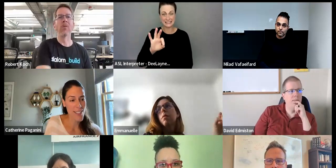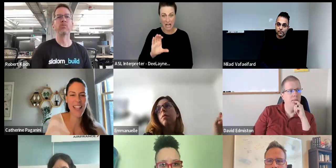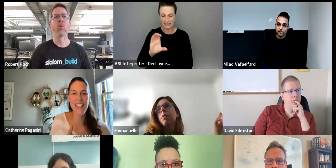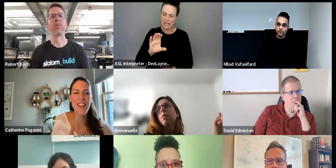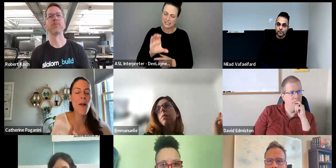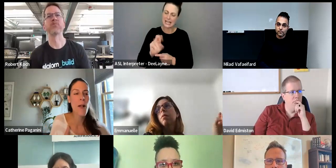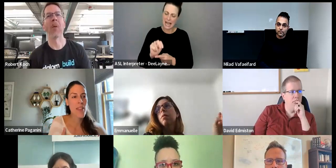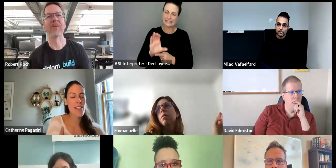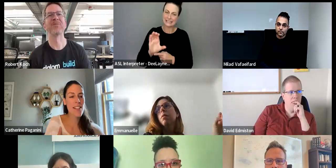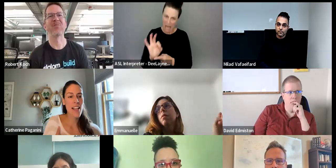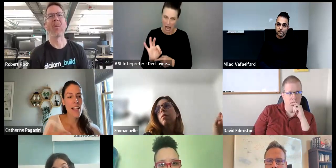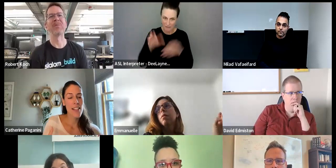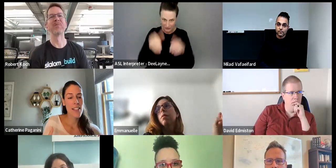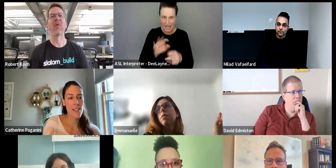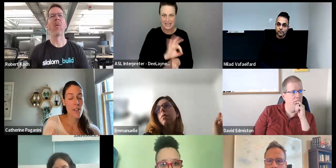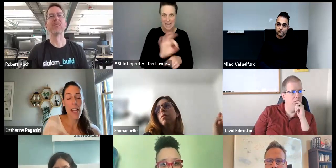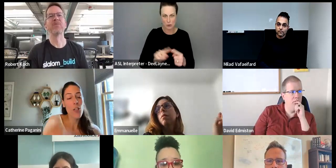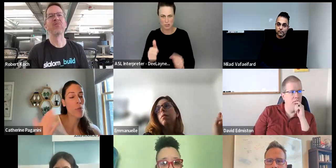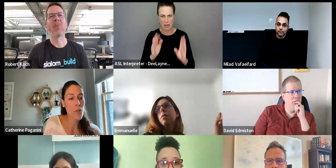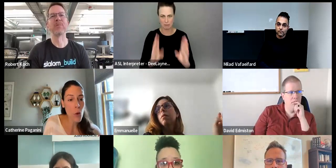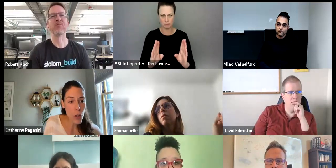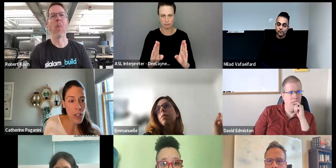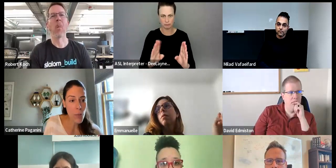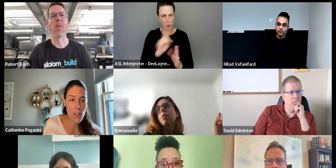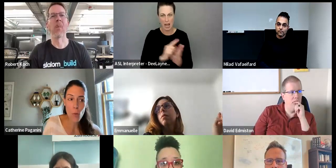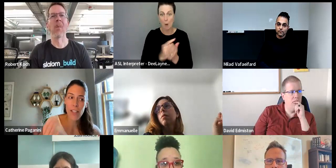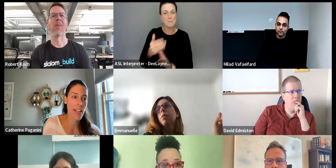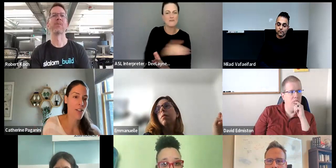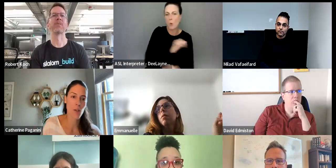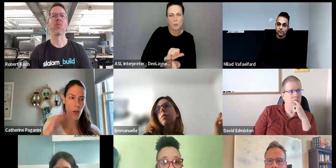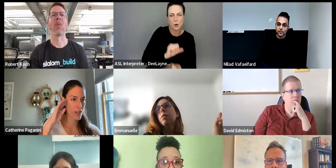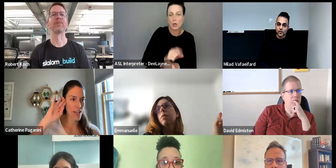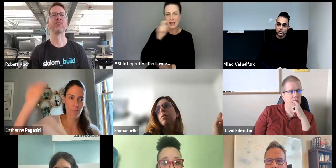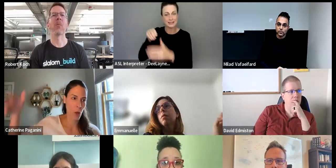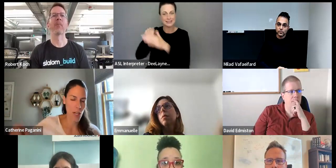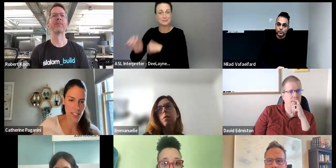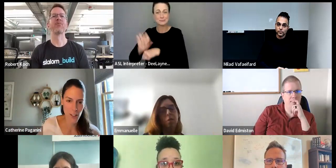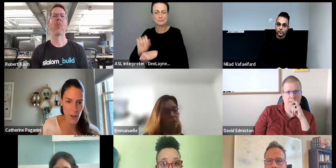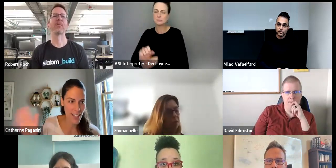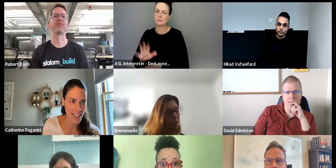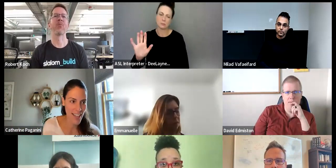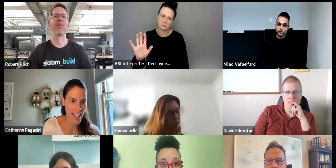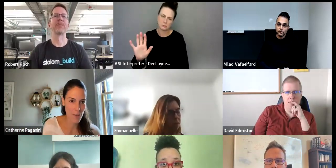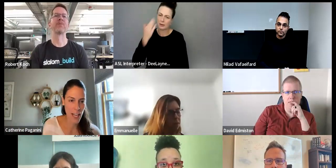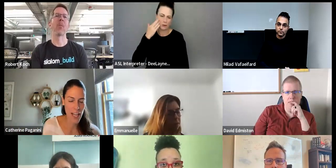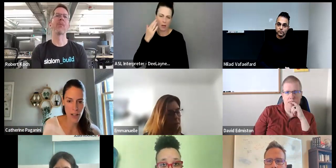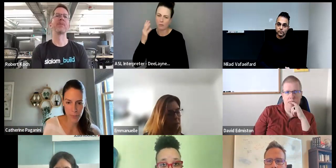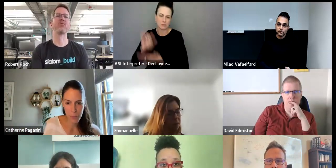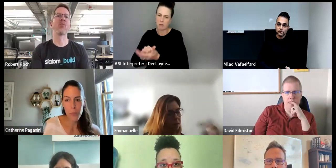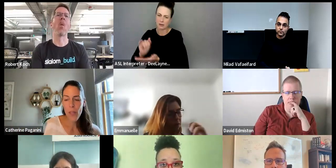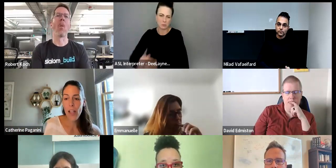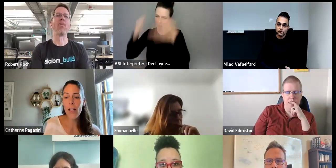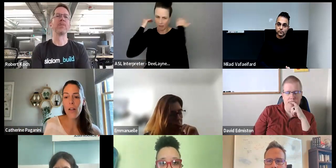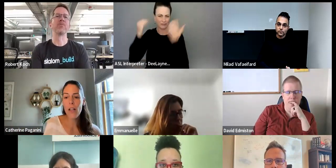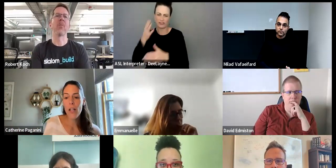this stuff. So this is, and I do it before work, because once I get into work, it's like crazy, you know, like then I can forget about